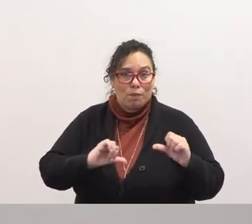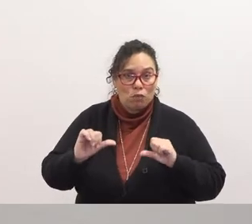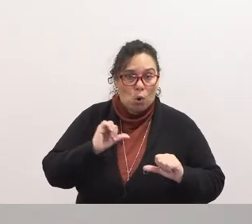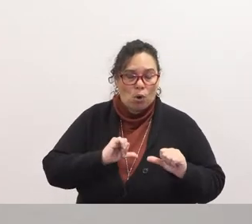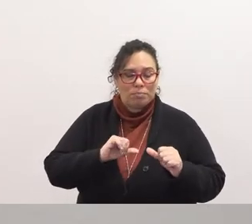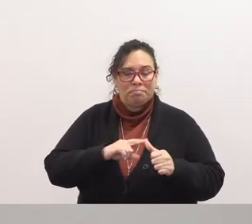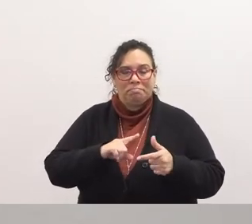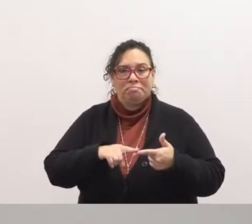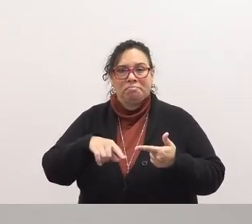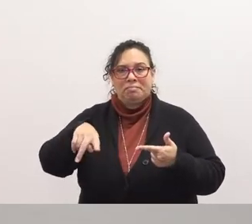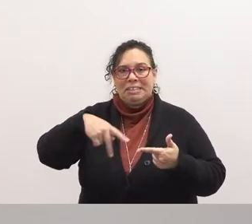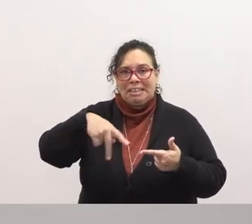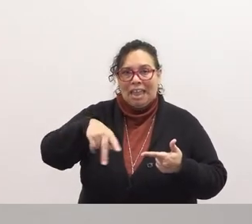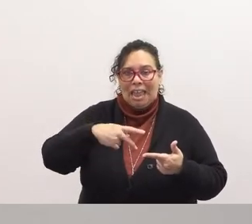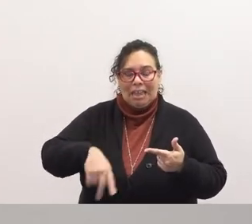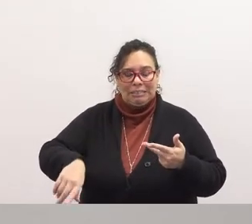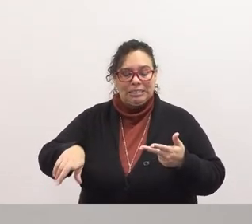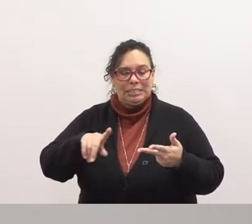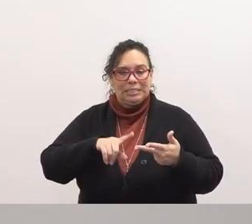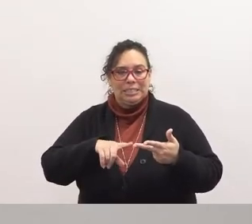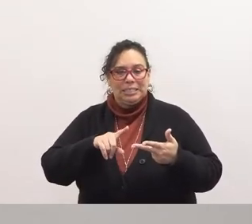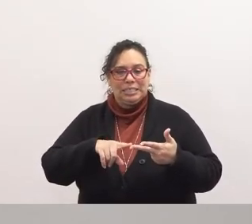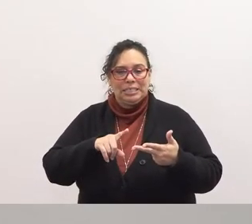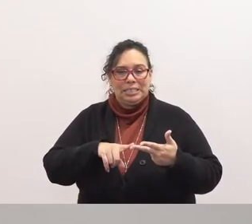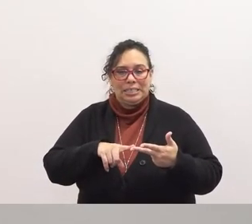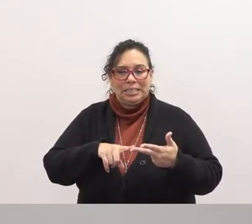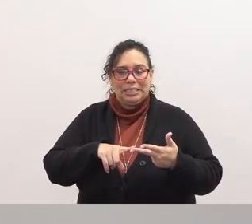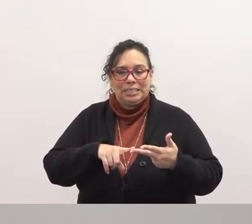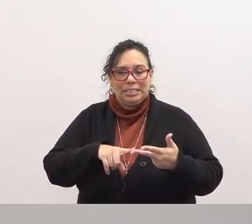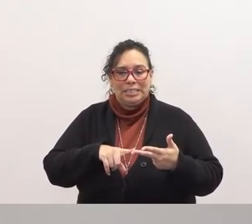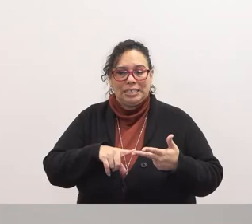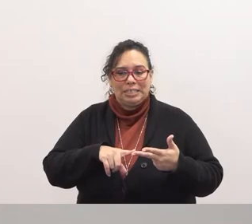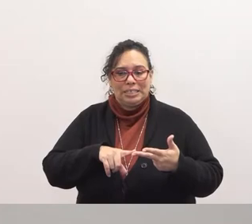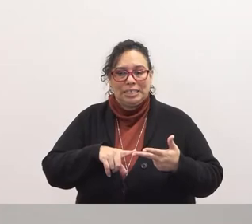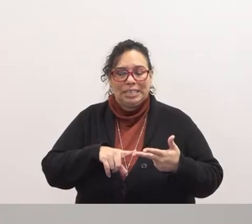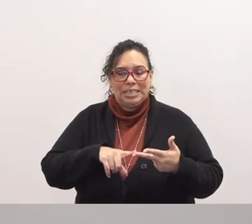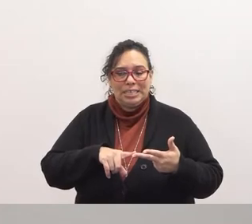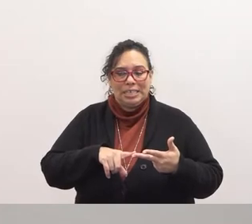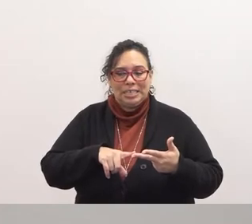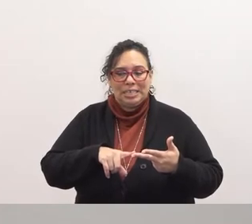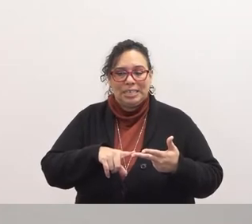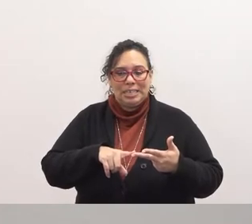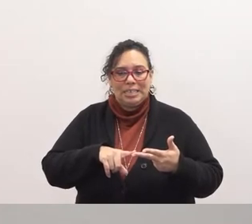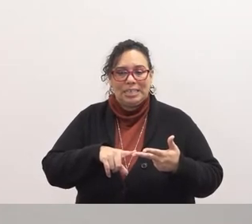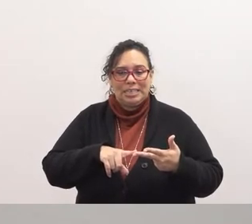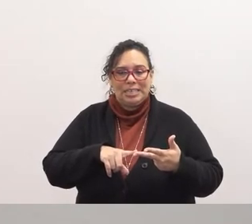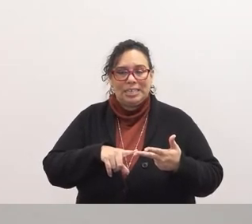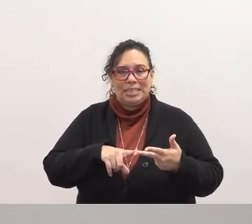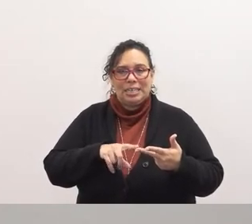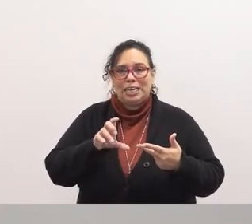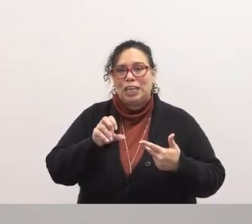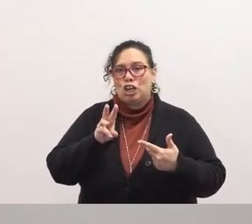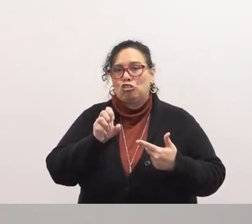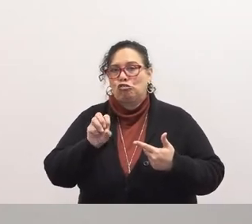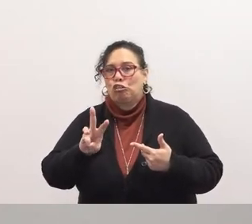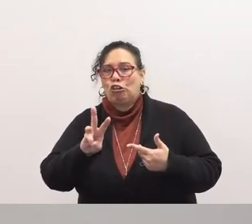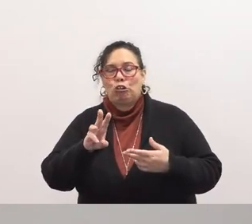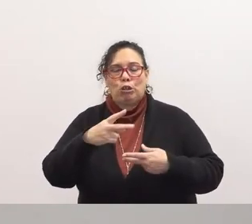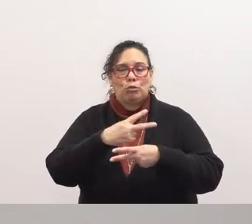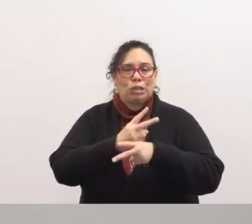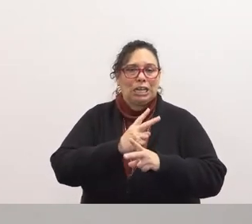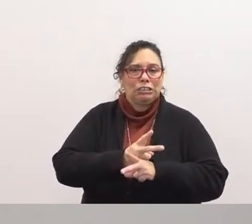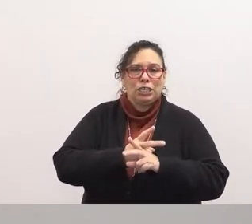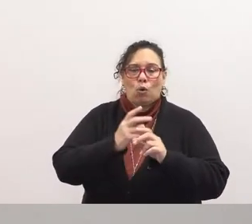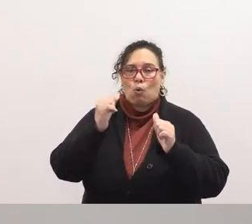performed, who danced, those in that had to do with the crew, the production, they were